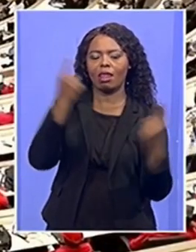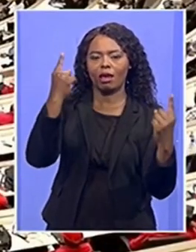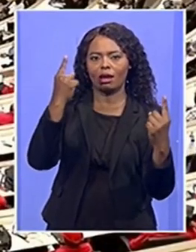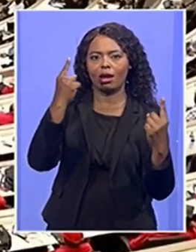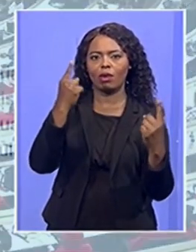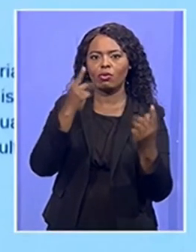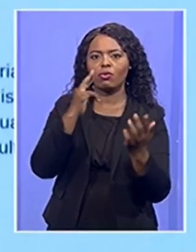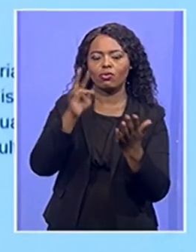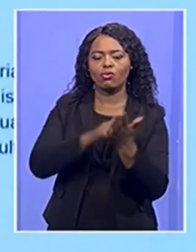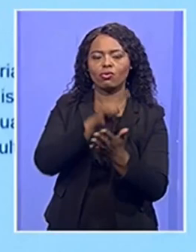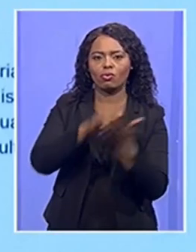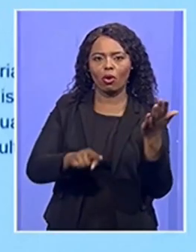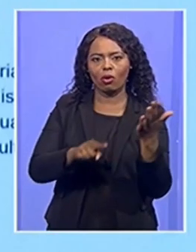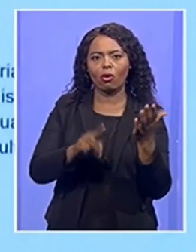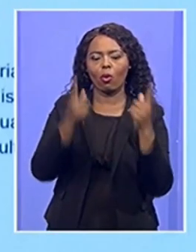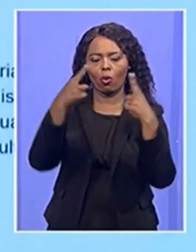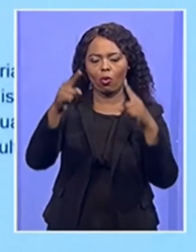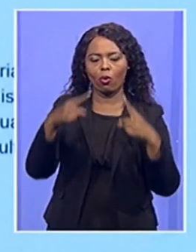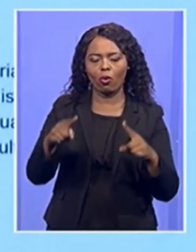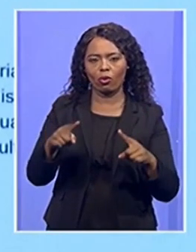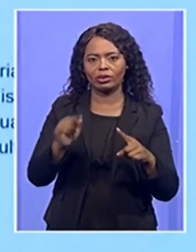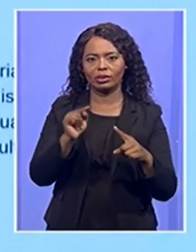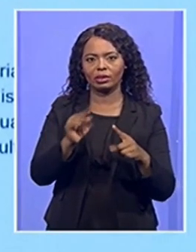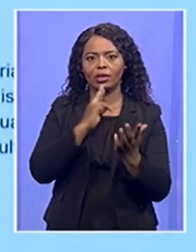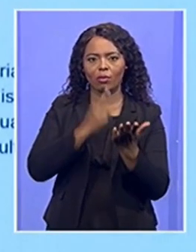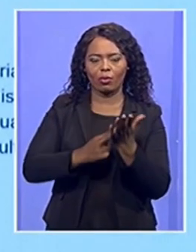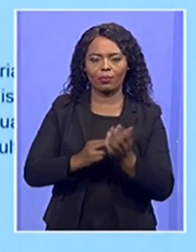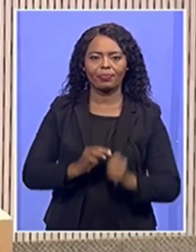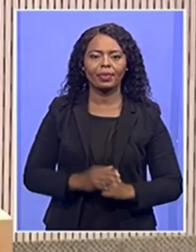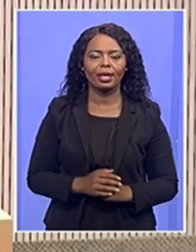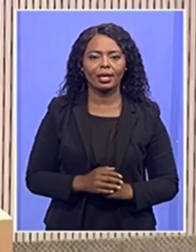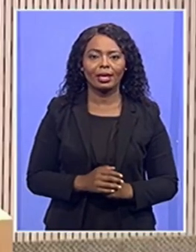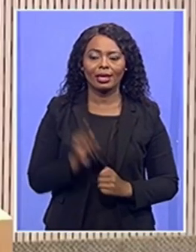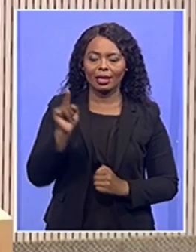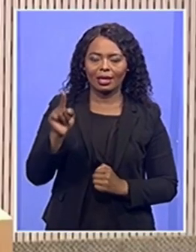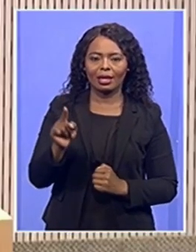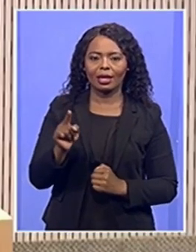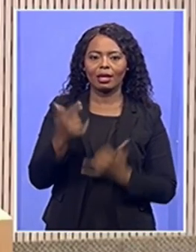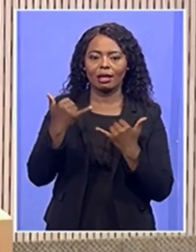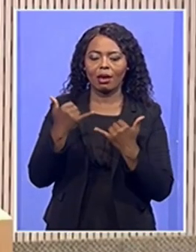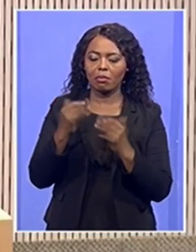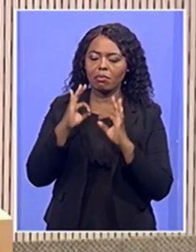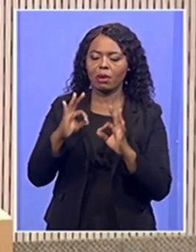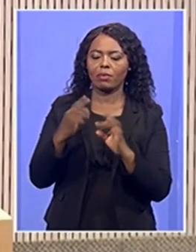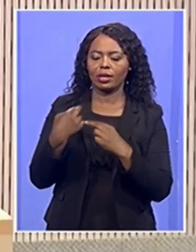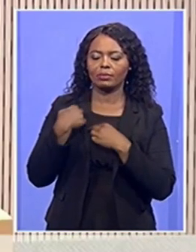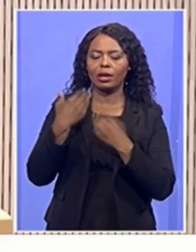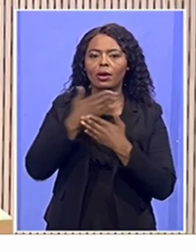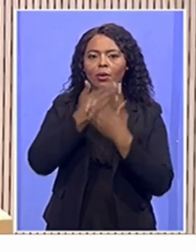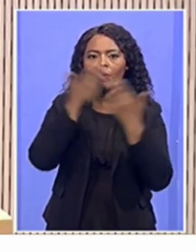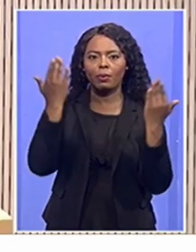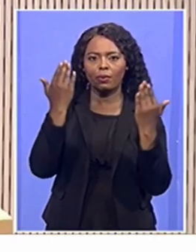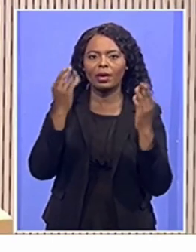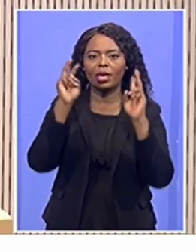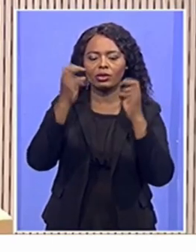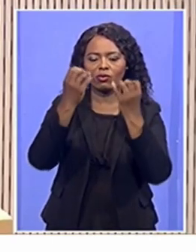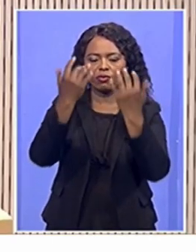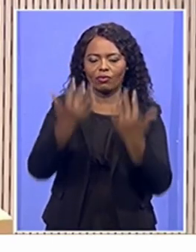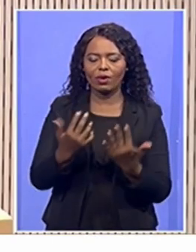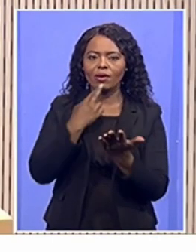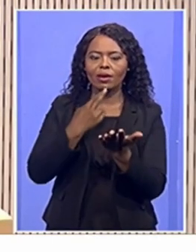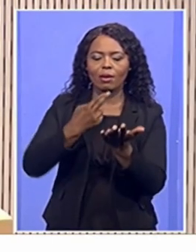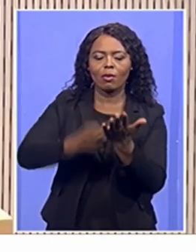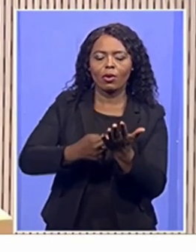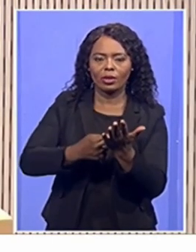The accounting officer did not exercise adequate oversight responsibility over financial reporting and